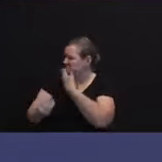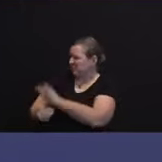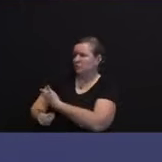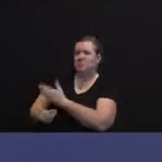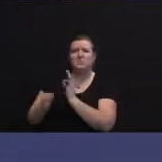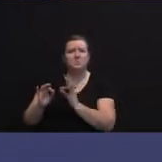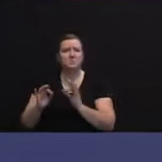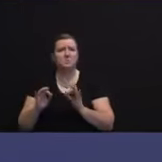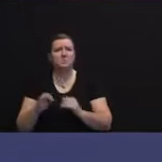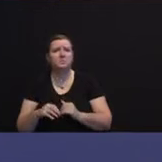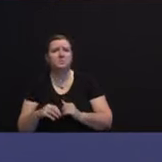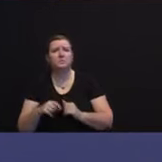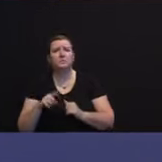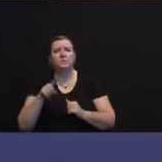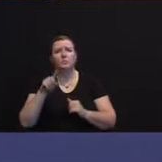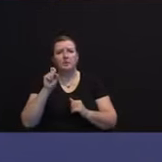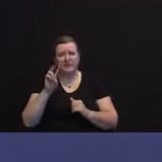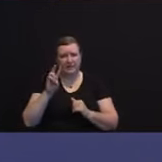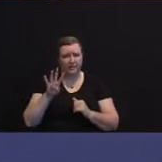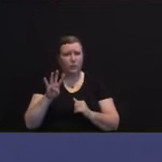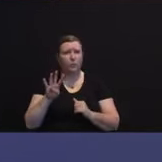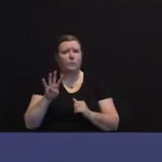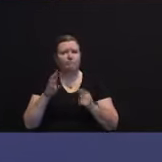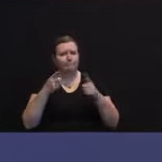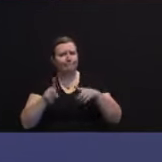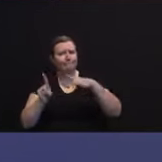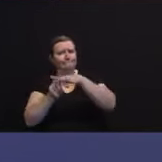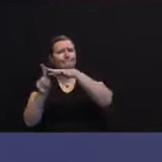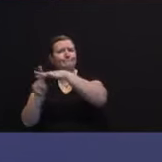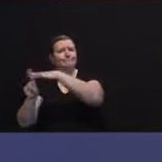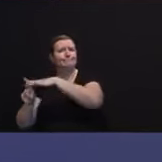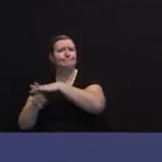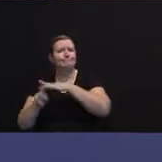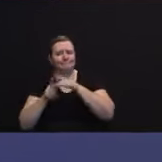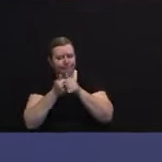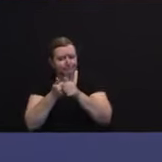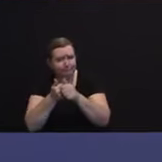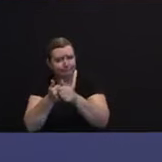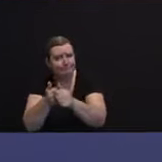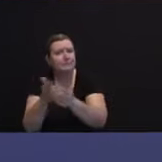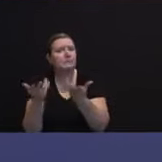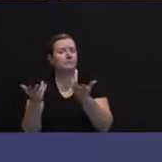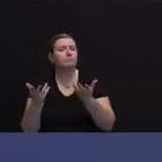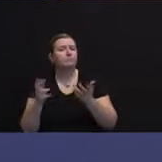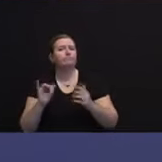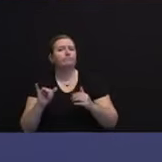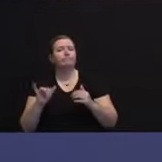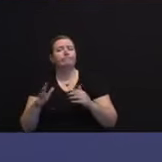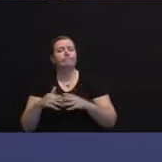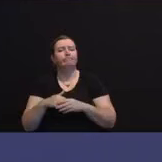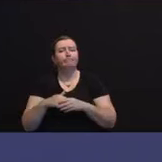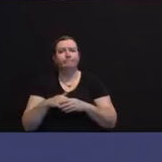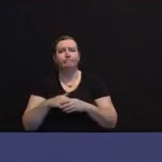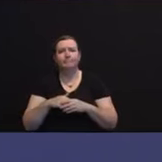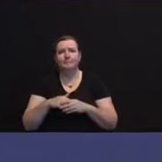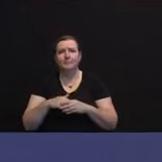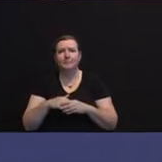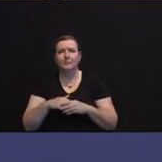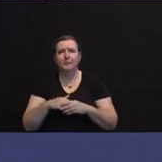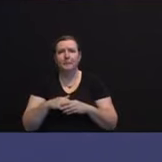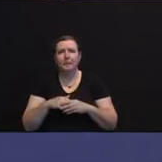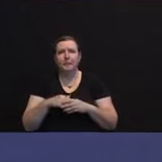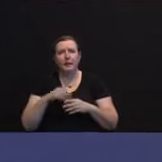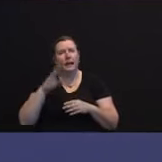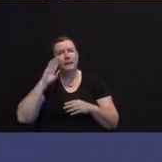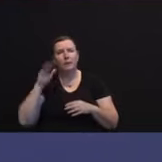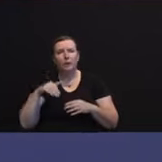instances that were tracked down to zero, tracked to ground rather. But but I'll put words in your mouth. I know you'd love more people to pick up the